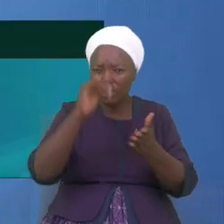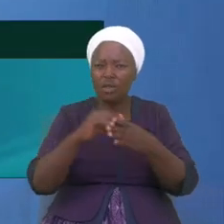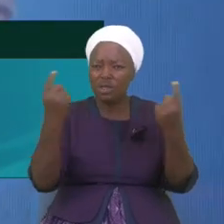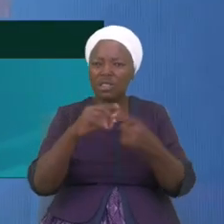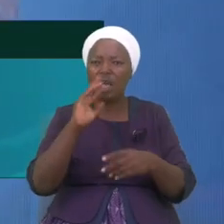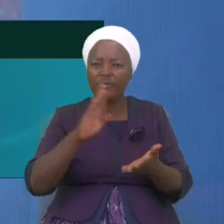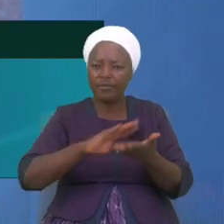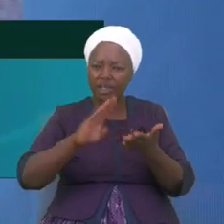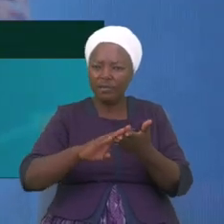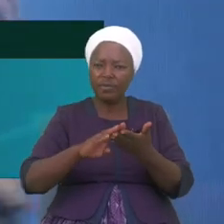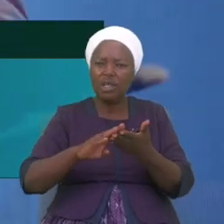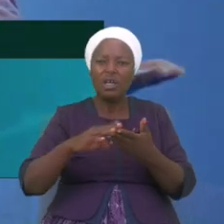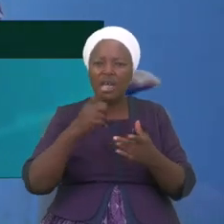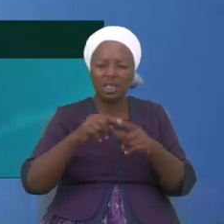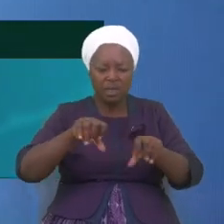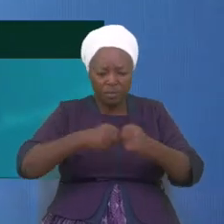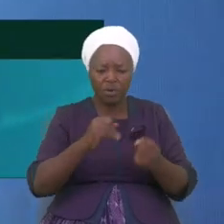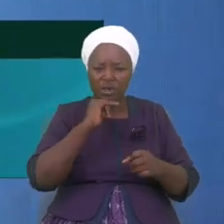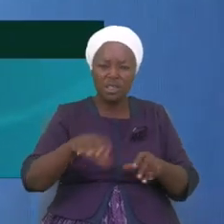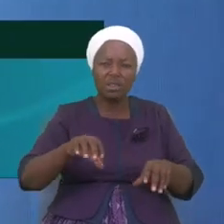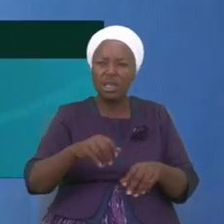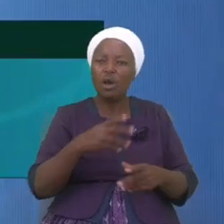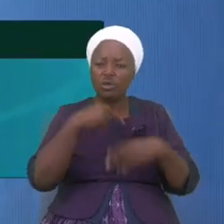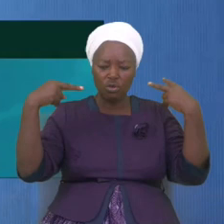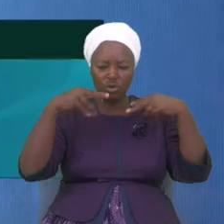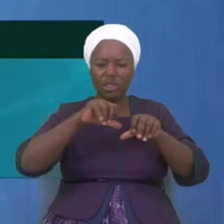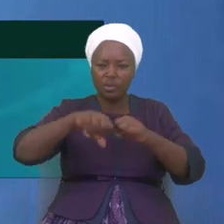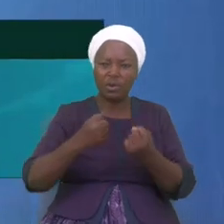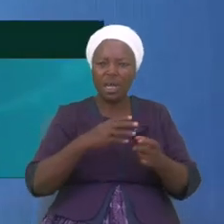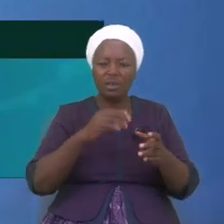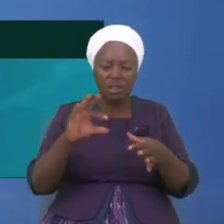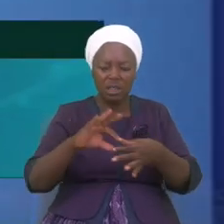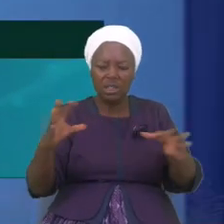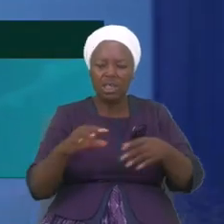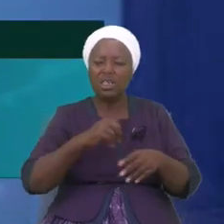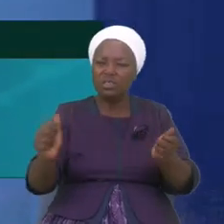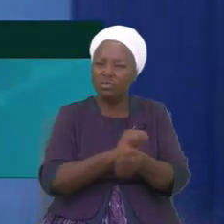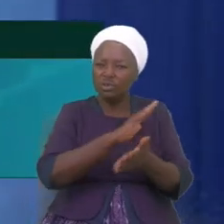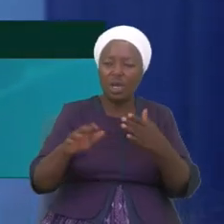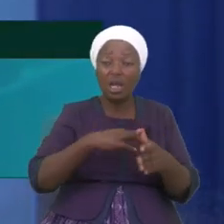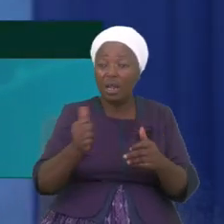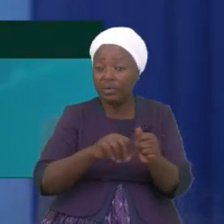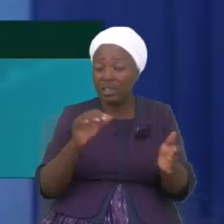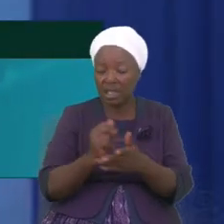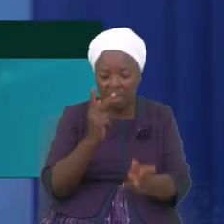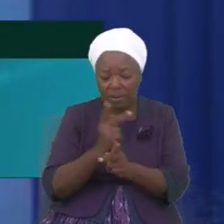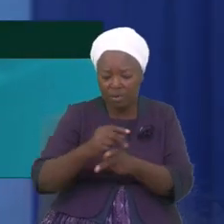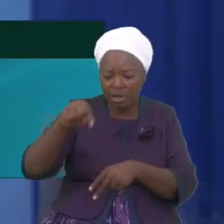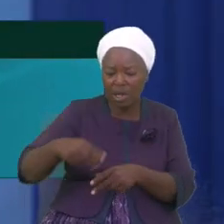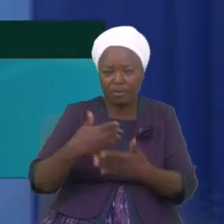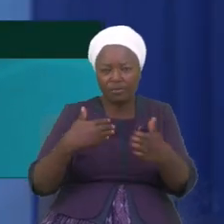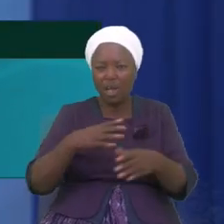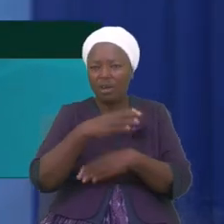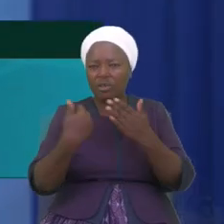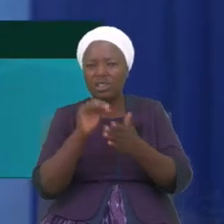the yoke is broken, the chain is shattered, and everything that pinned you down before, and the things you